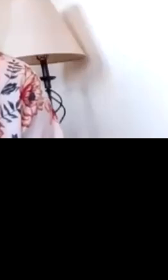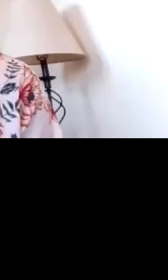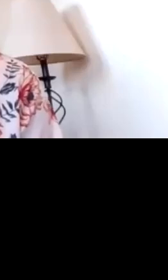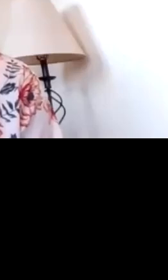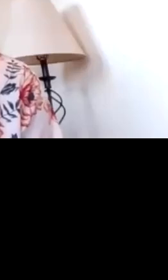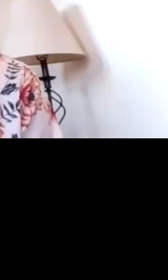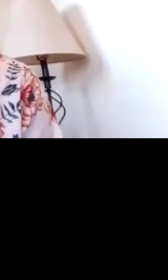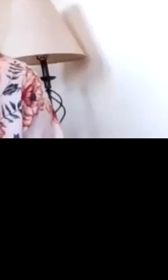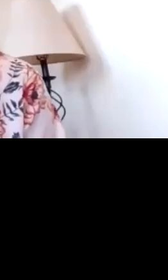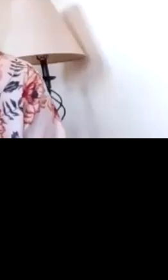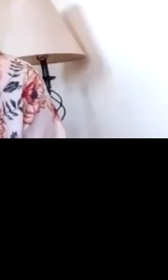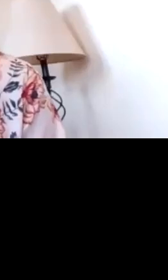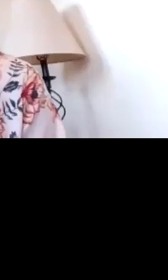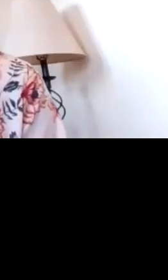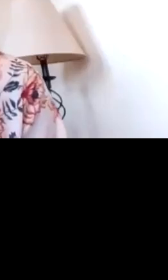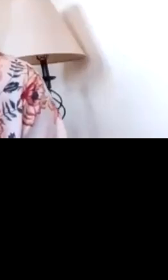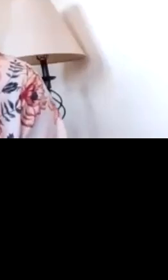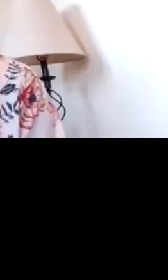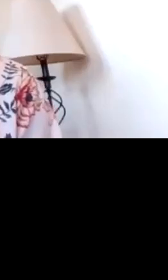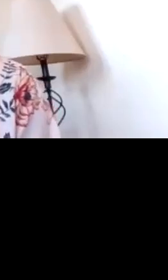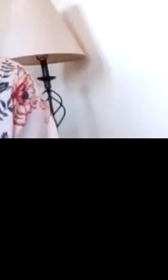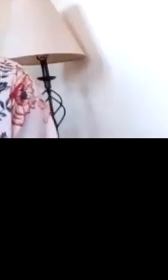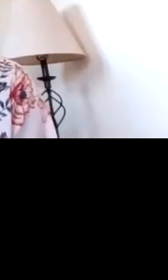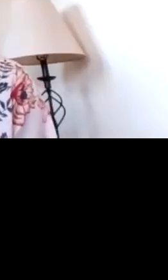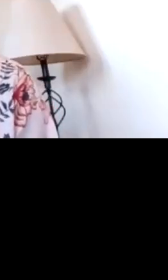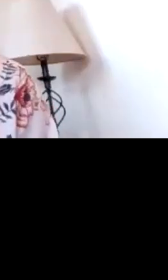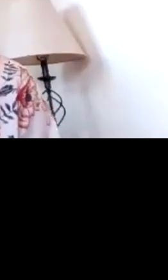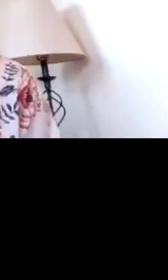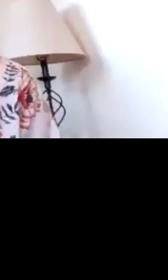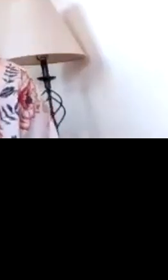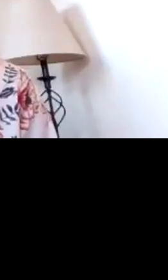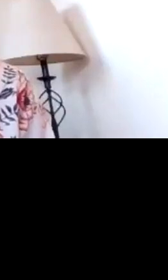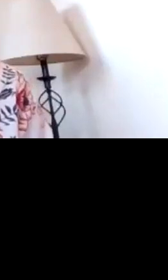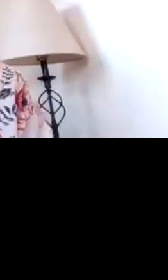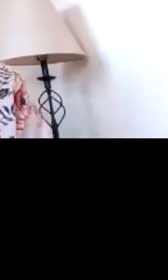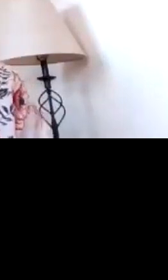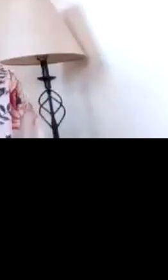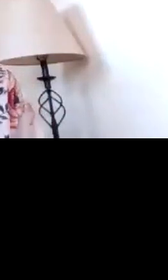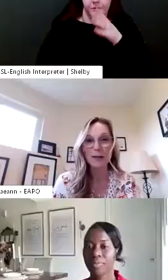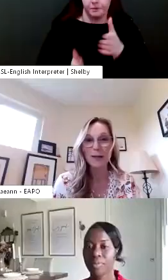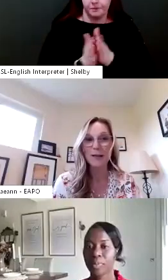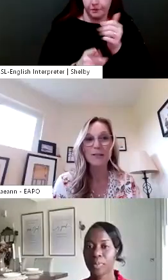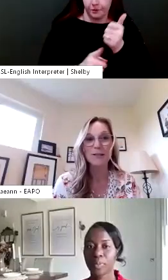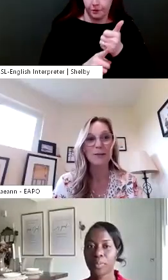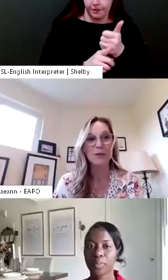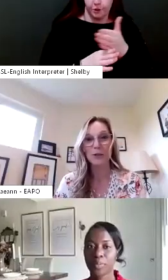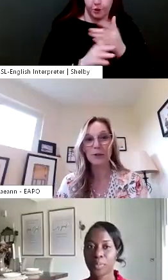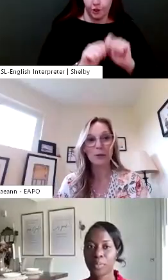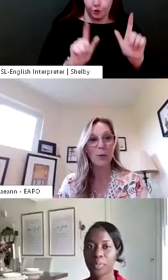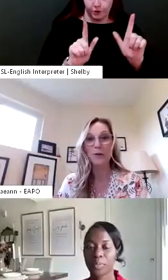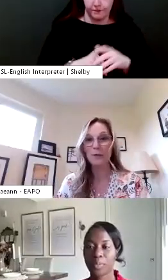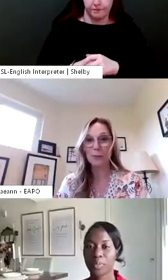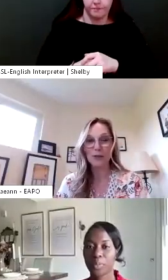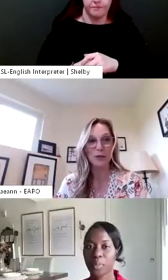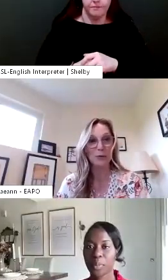survivors of gender-based violence. So without further ado, I'm going to ask you to share your screen and share